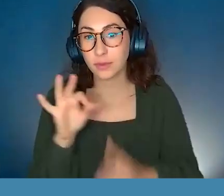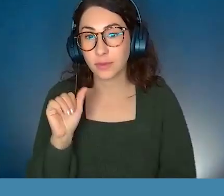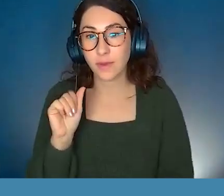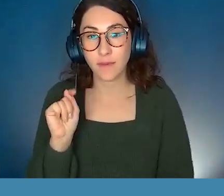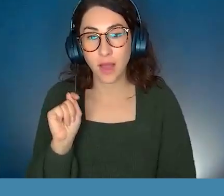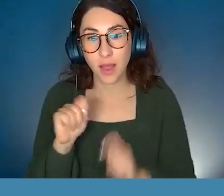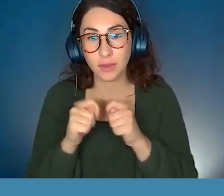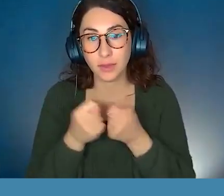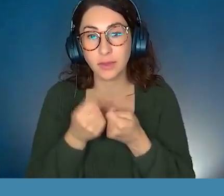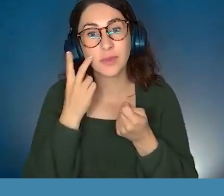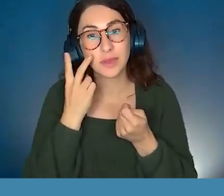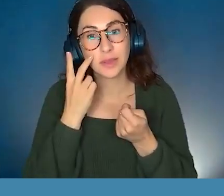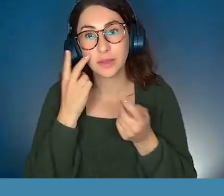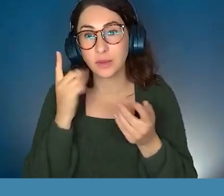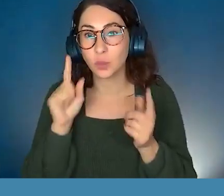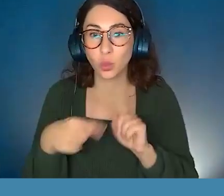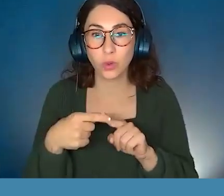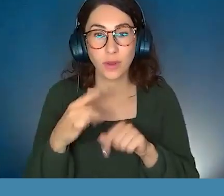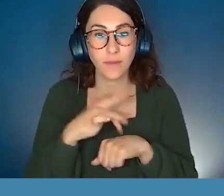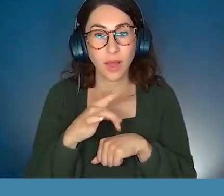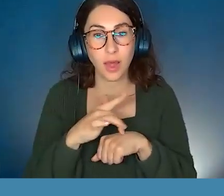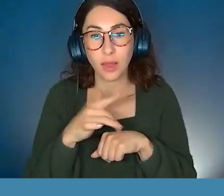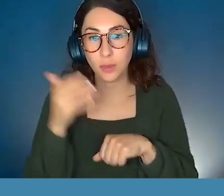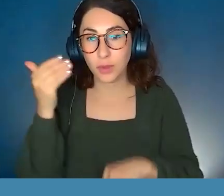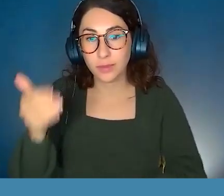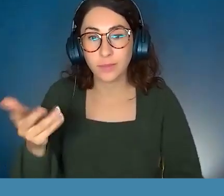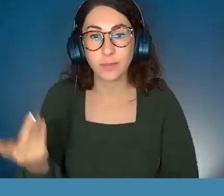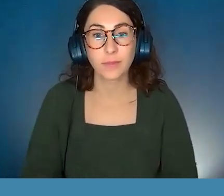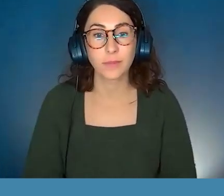is availability at some point.